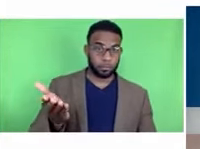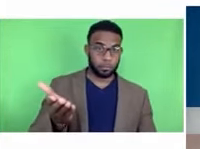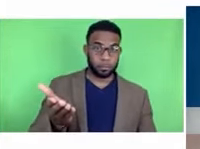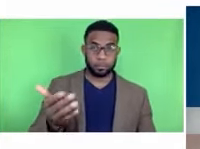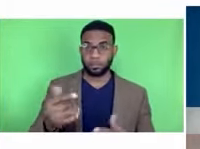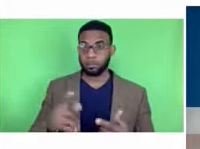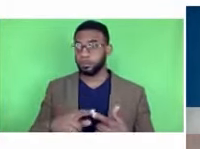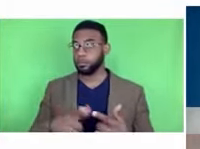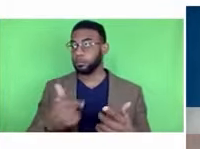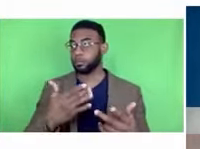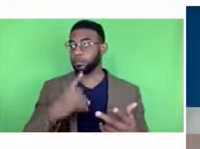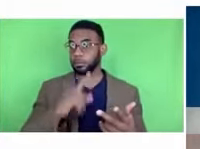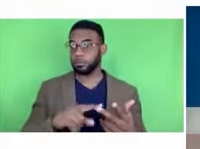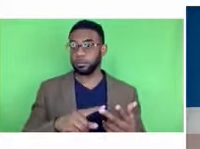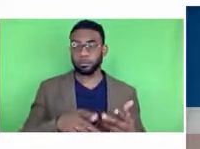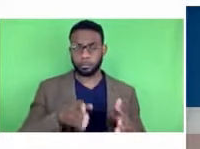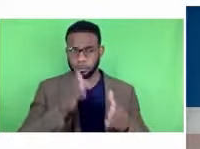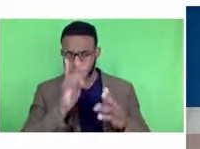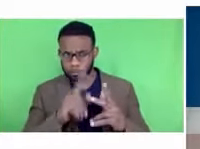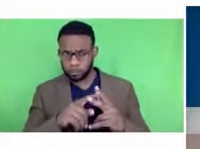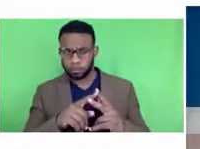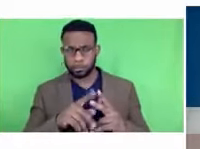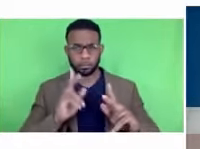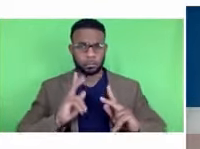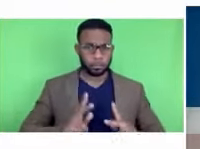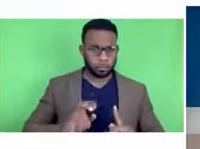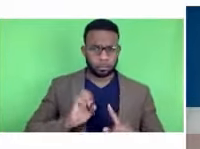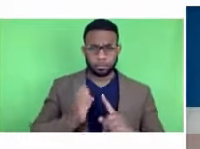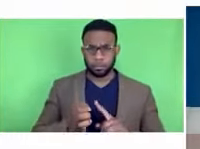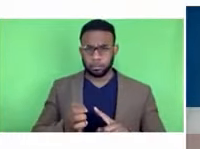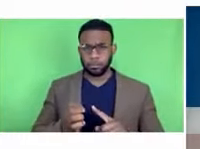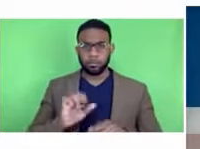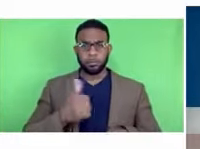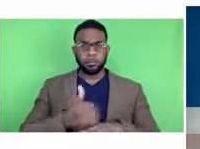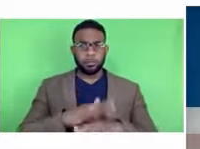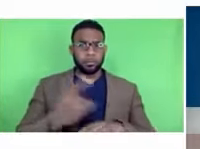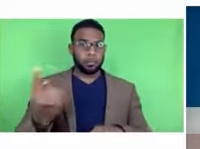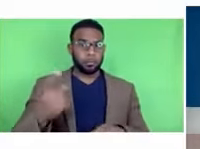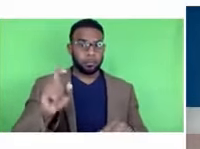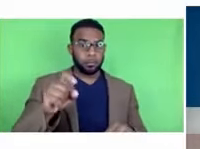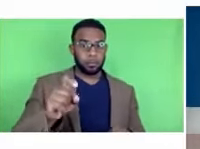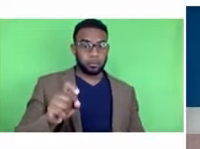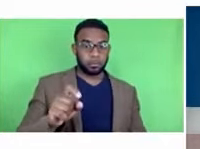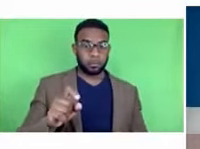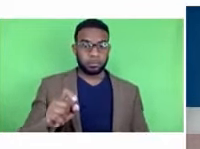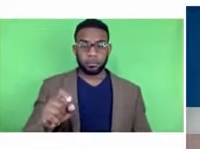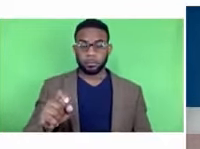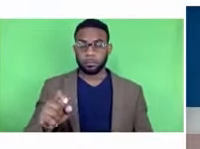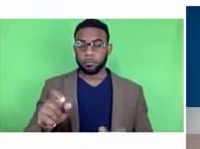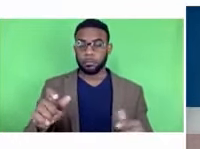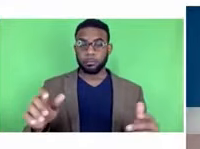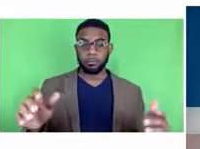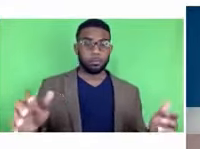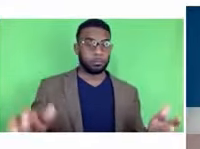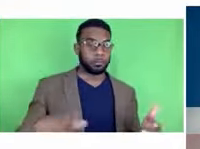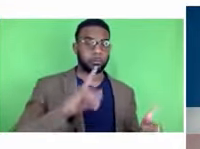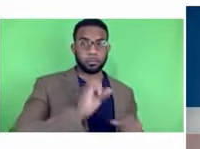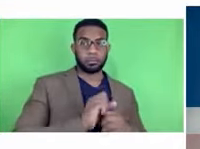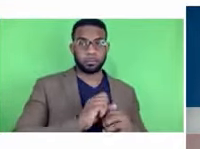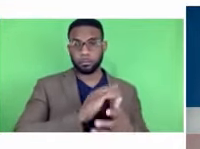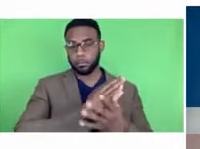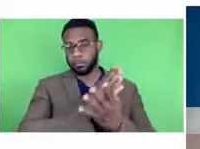We may be attentive to the physical environment based on someone's needs. It really runs the